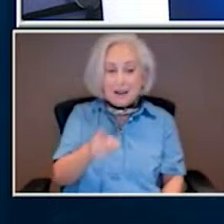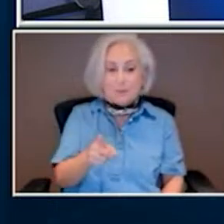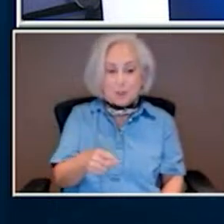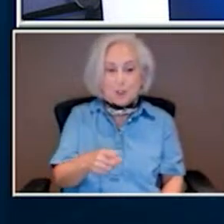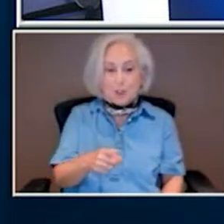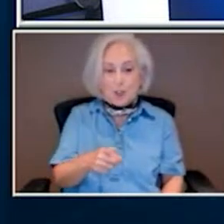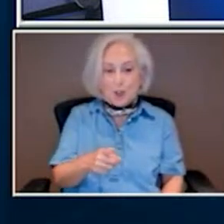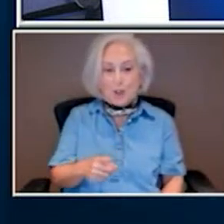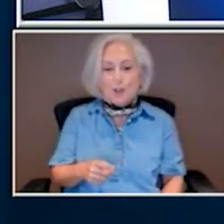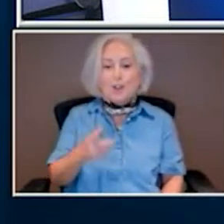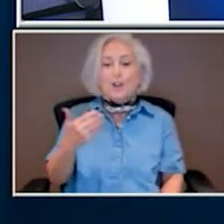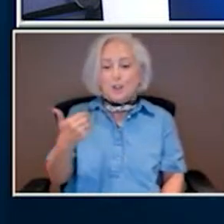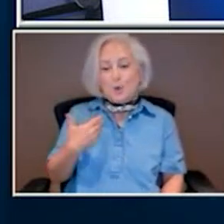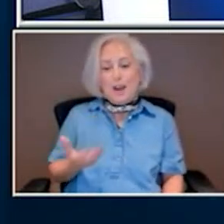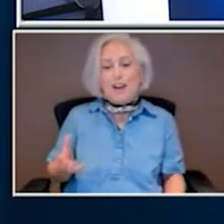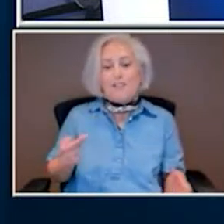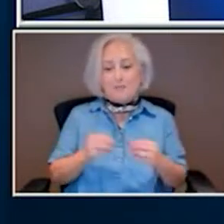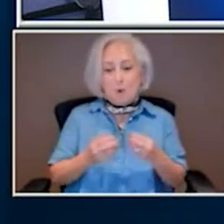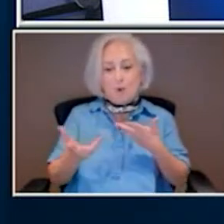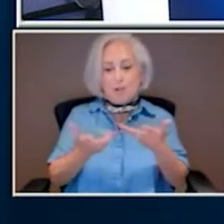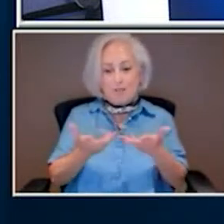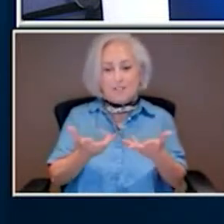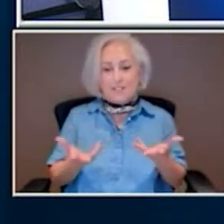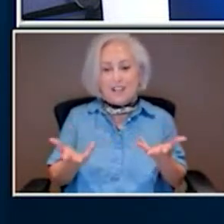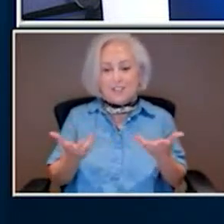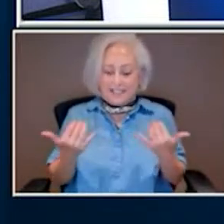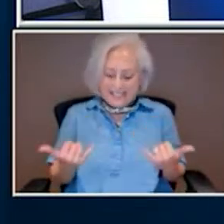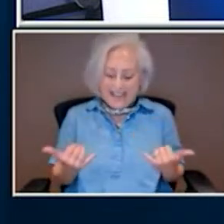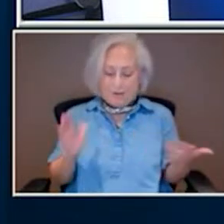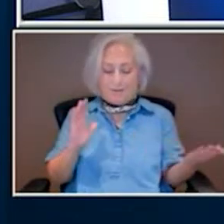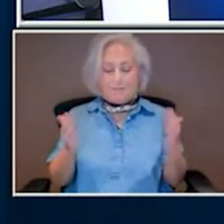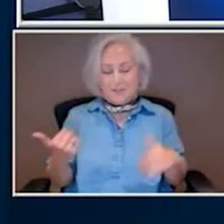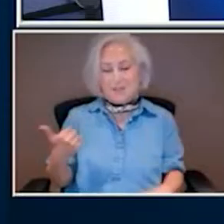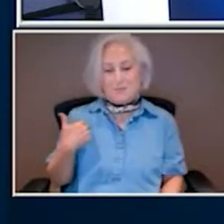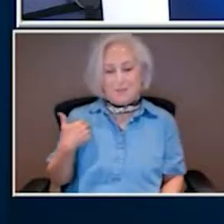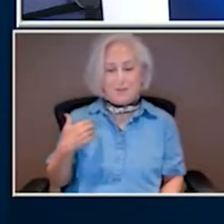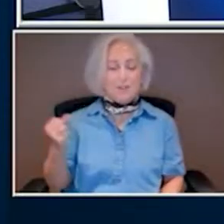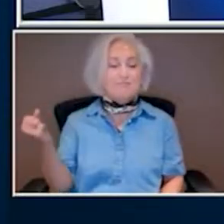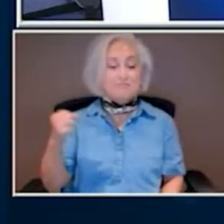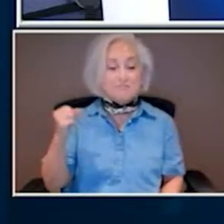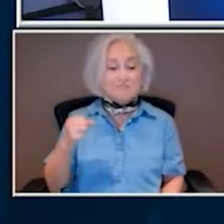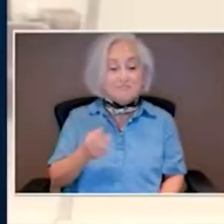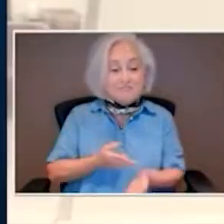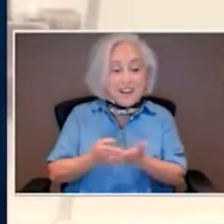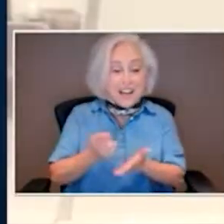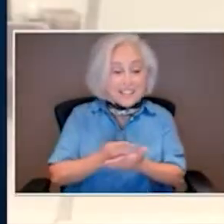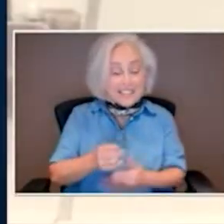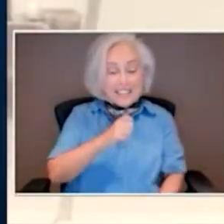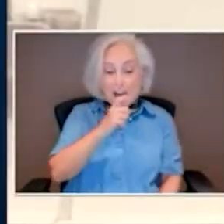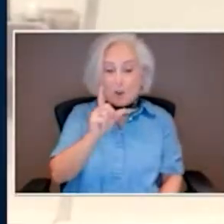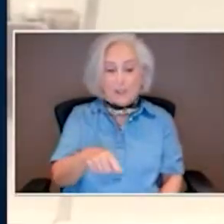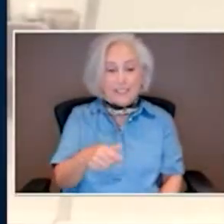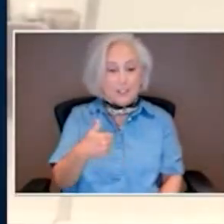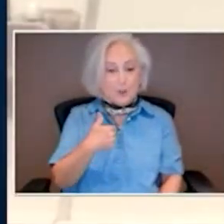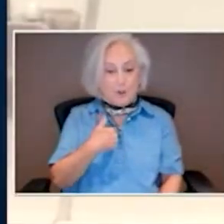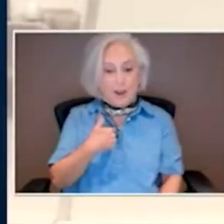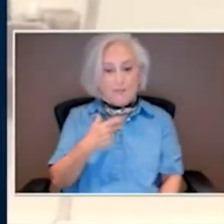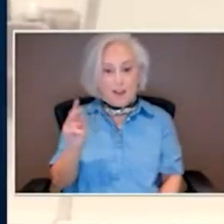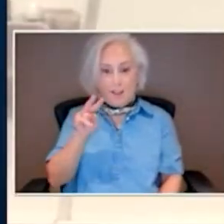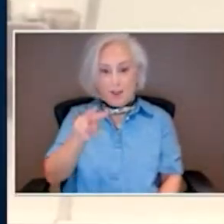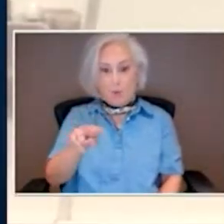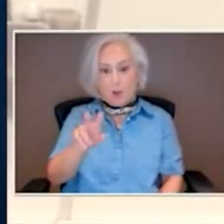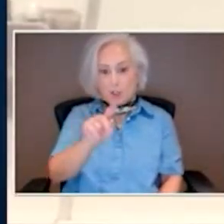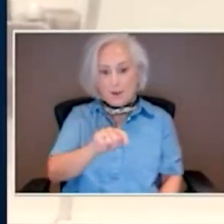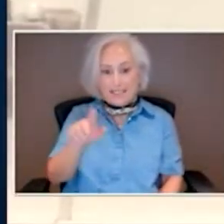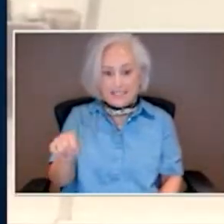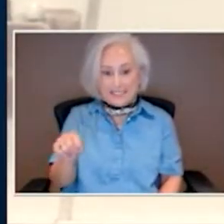these conversations now with your friends than ever. I do. And honestly, I don't even have to have them. They watch my TikToks and have